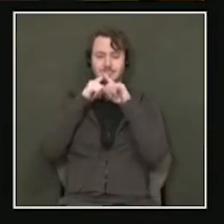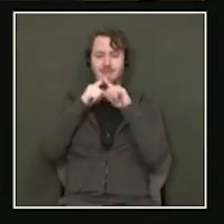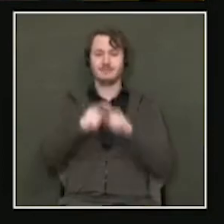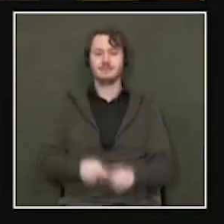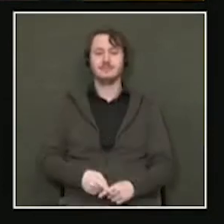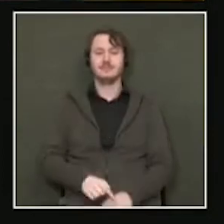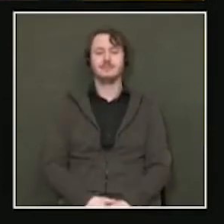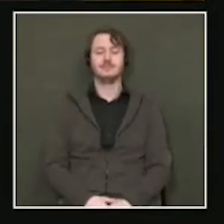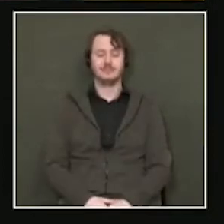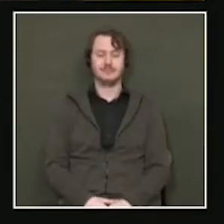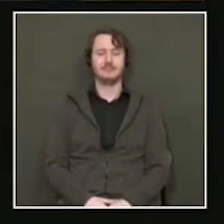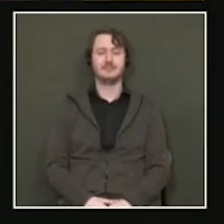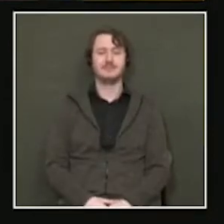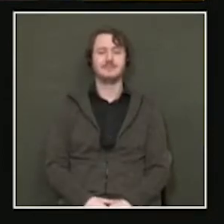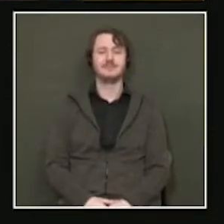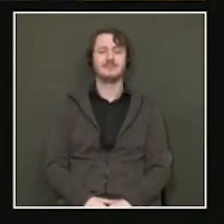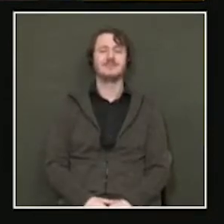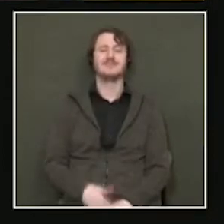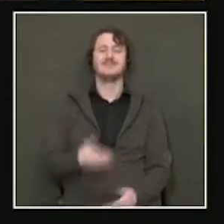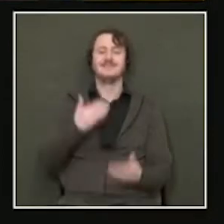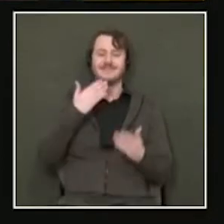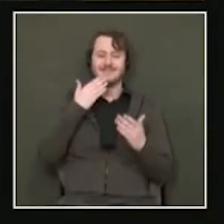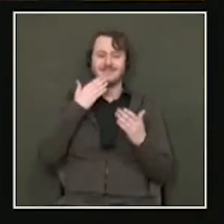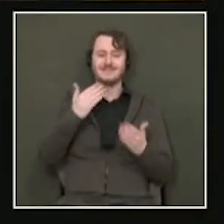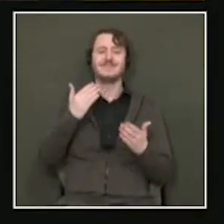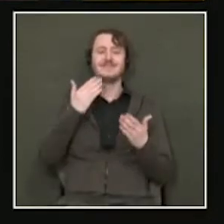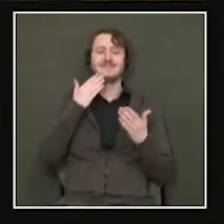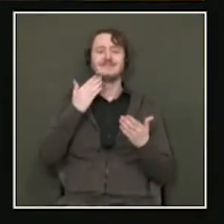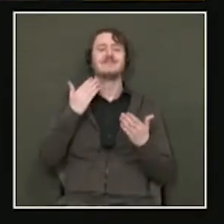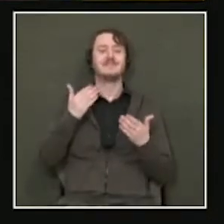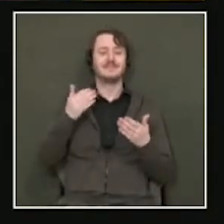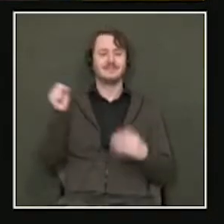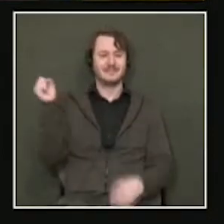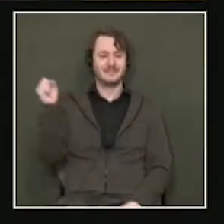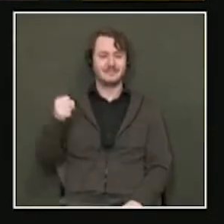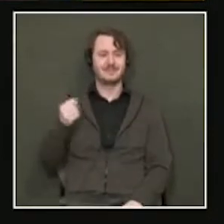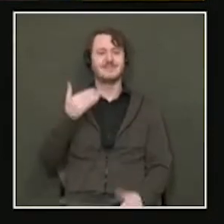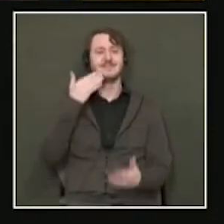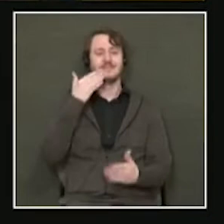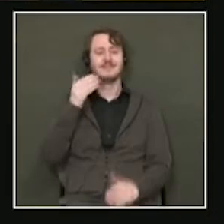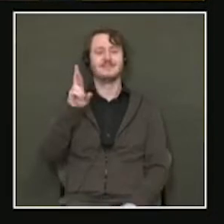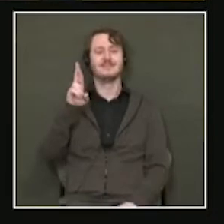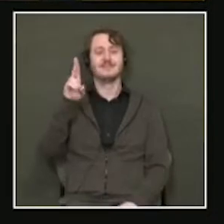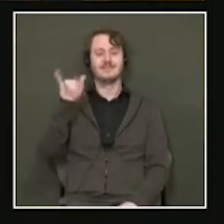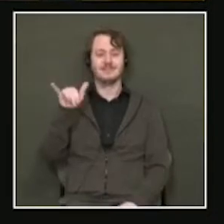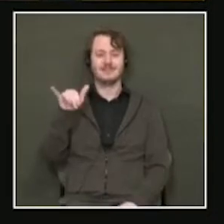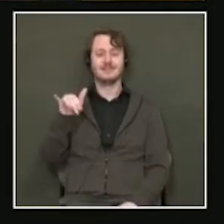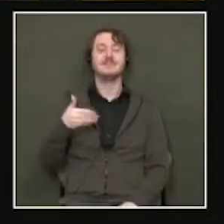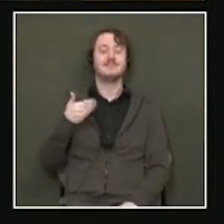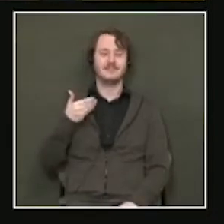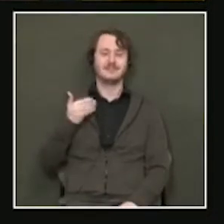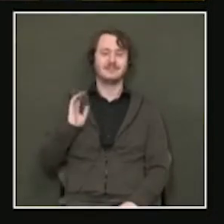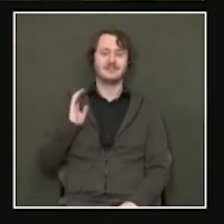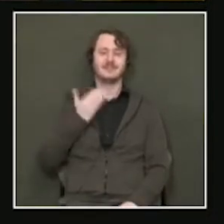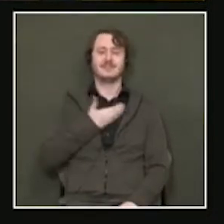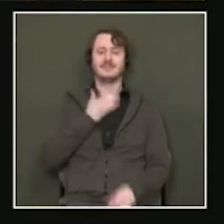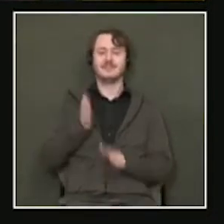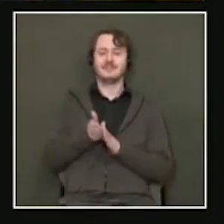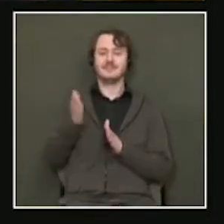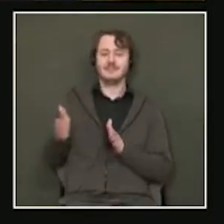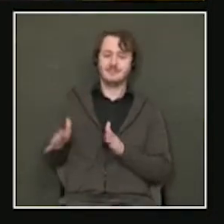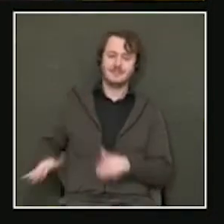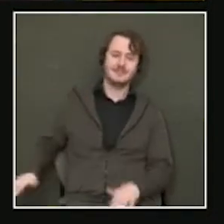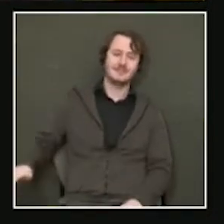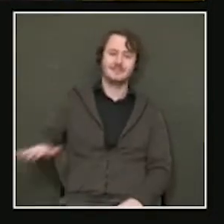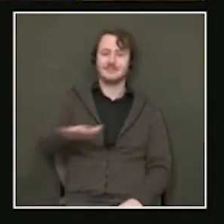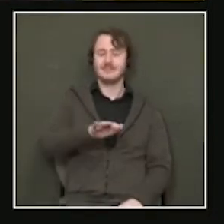ahead. Well, thank you. Yes, thank you, Rudy. I am our neighborhood, our home. I'm not sure how